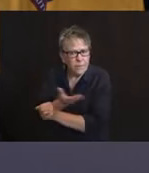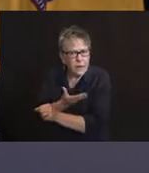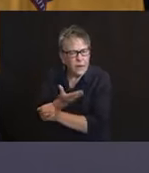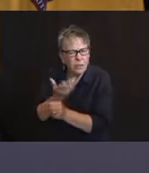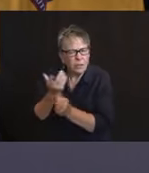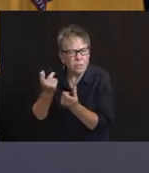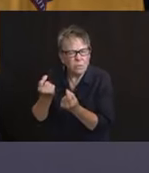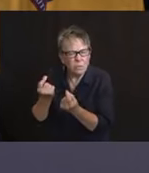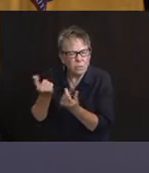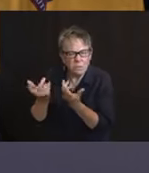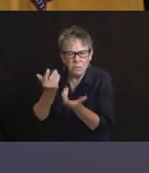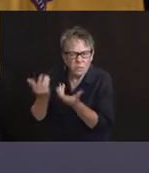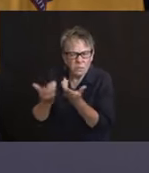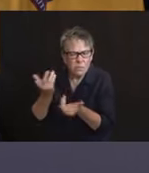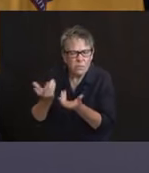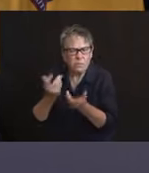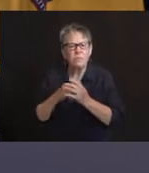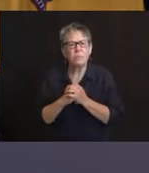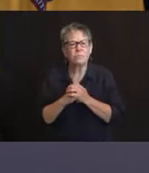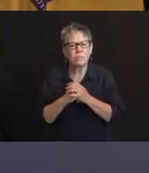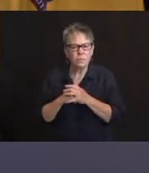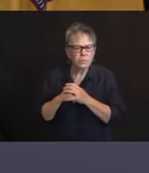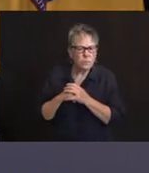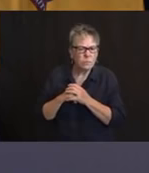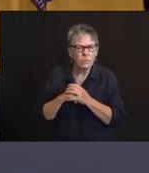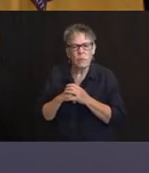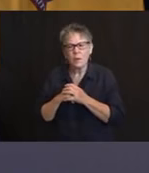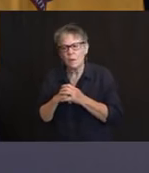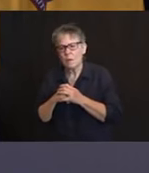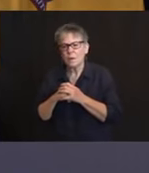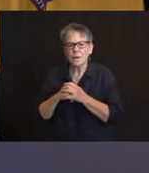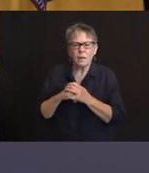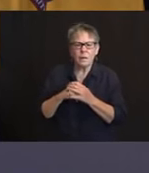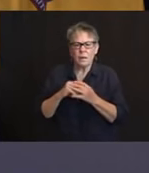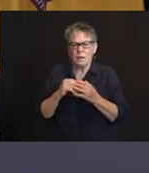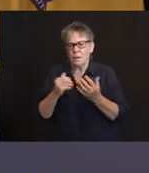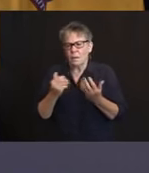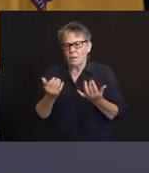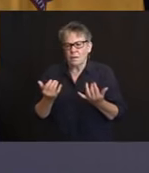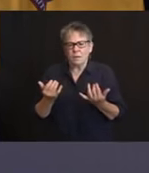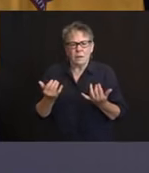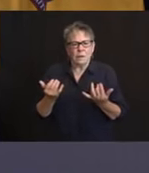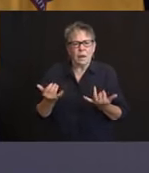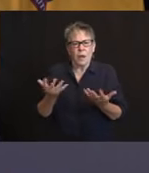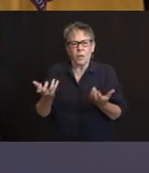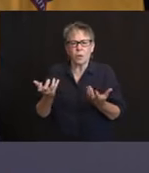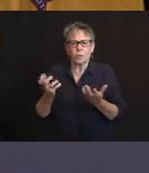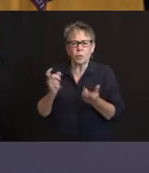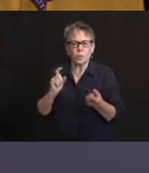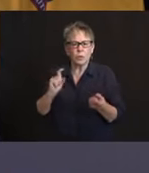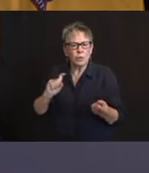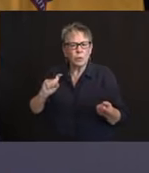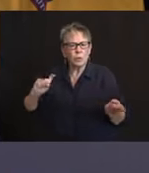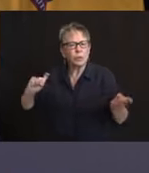stand on either of these matters or lobbying for stricter reforms like Governor Cuomo signed in New York.